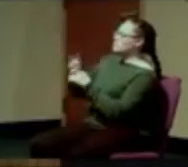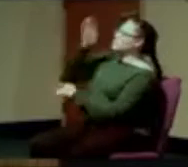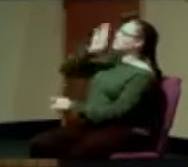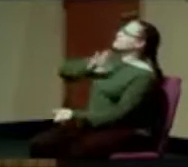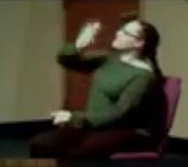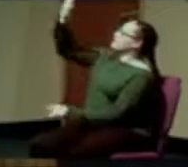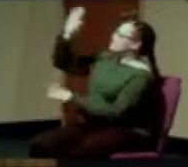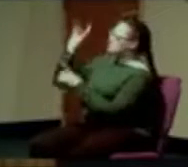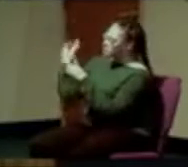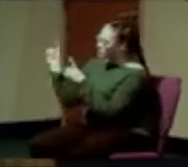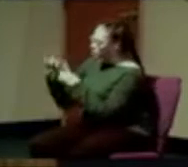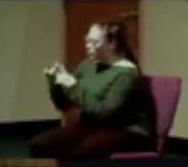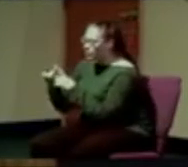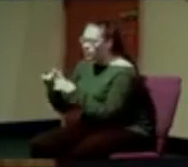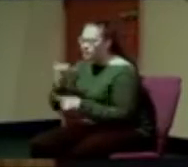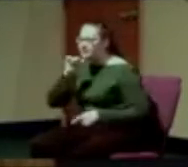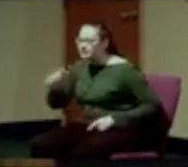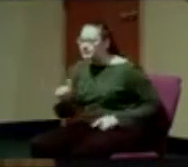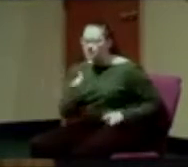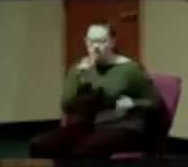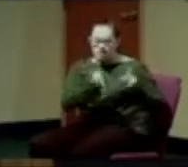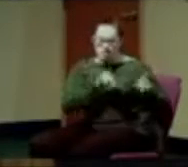opinions.